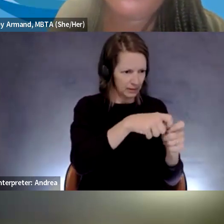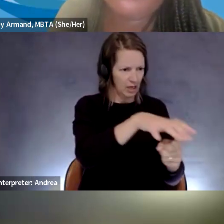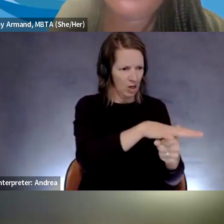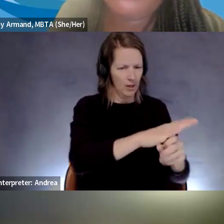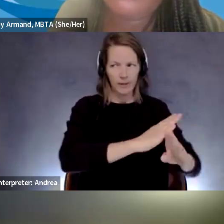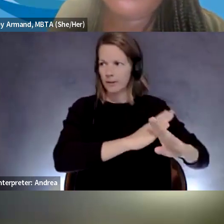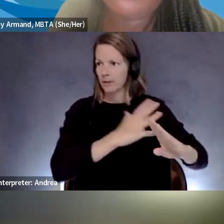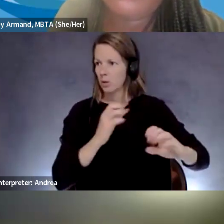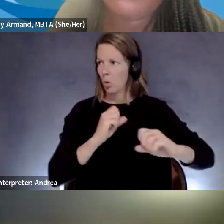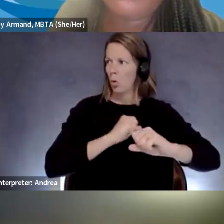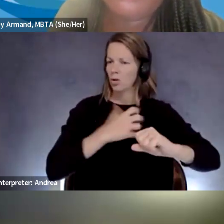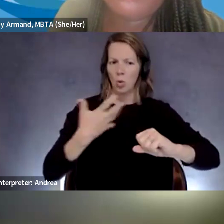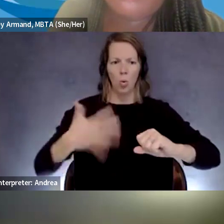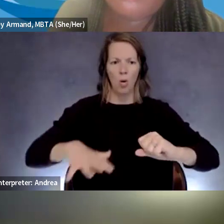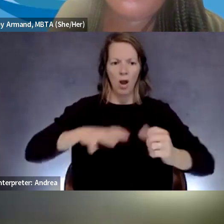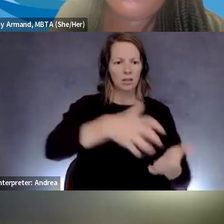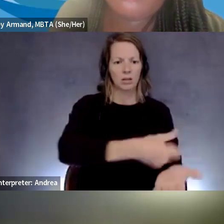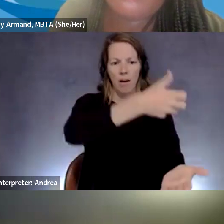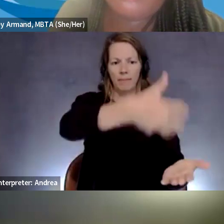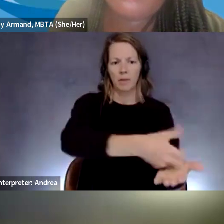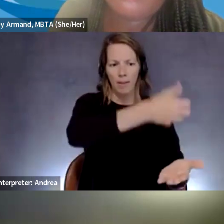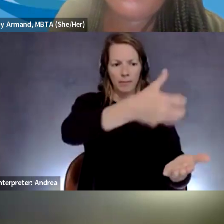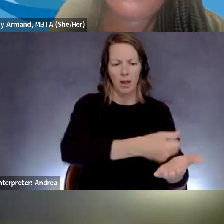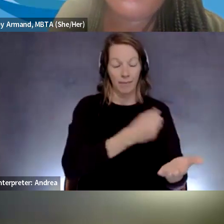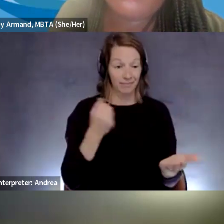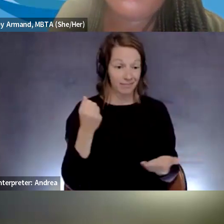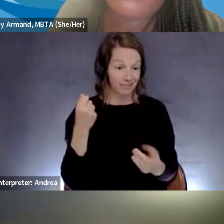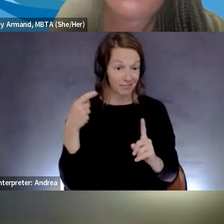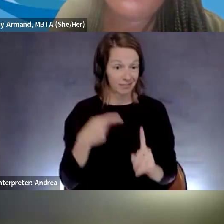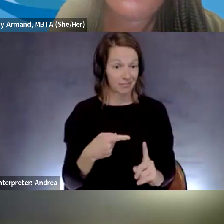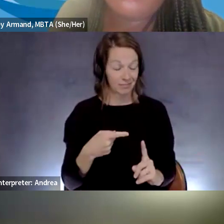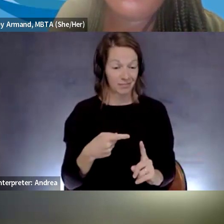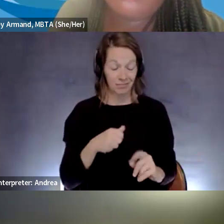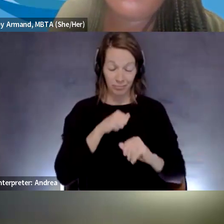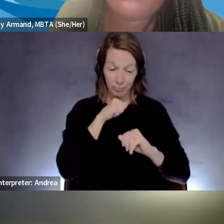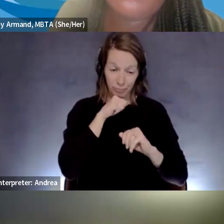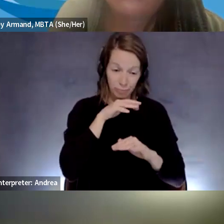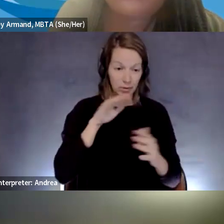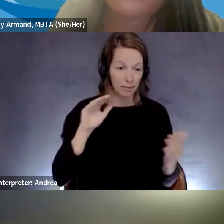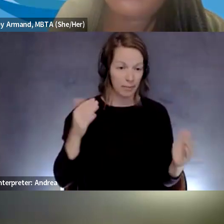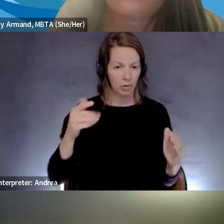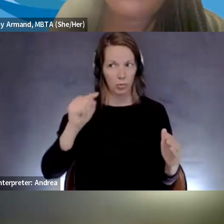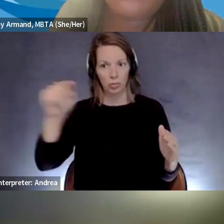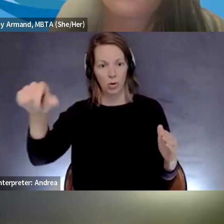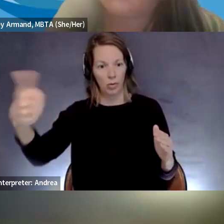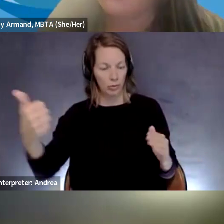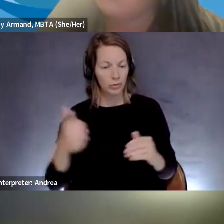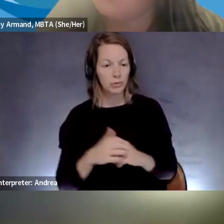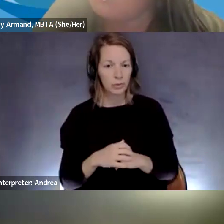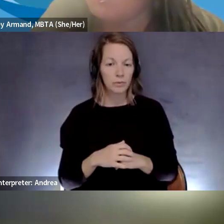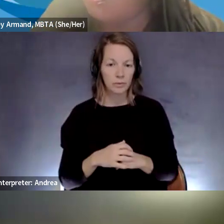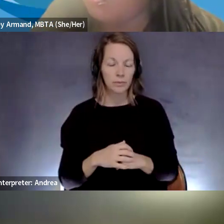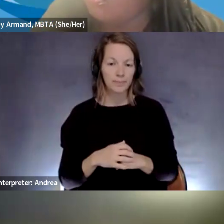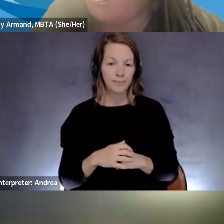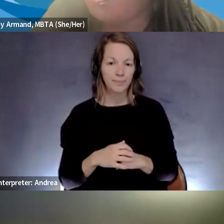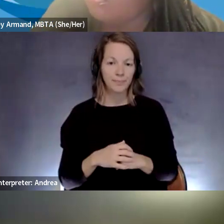it from being dug up during construction because it was so contaminated compared to other areas in the site. And